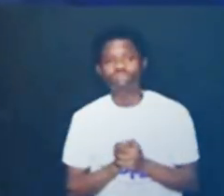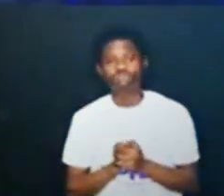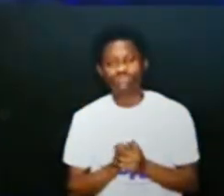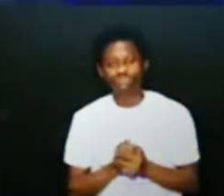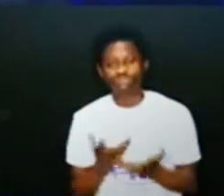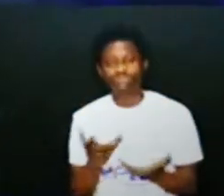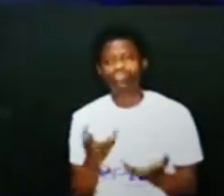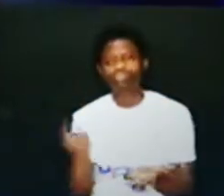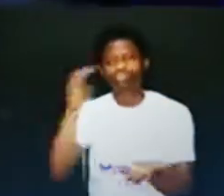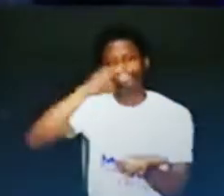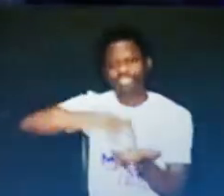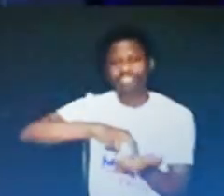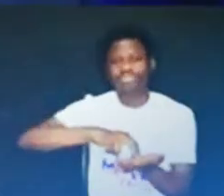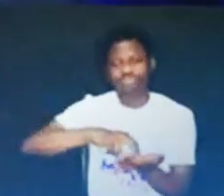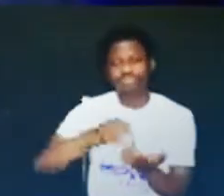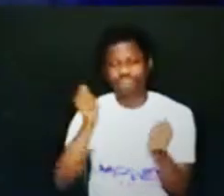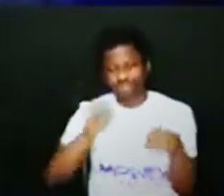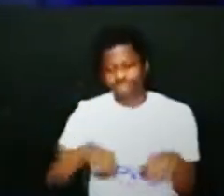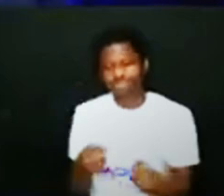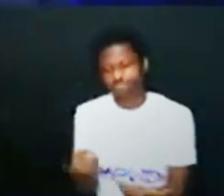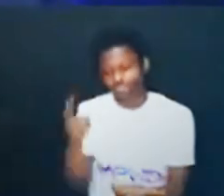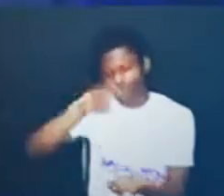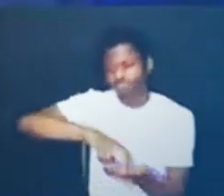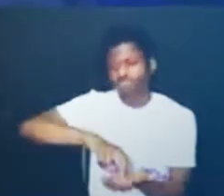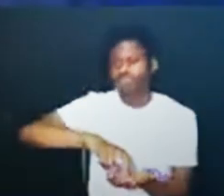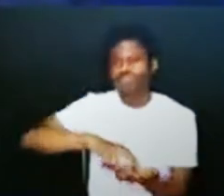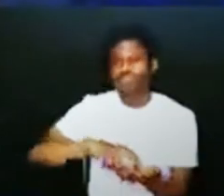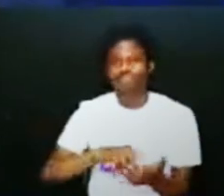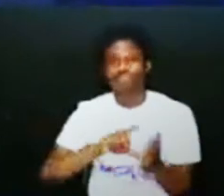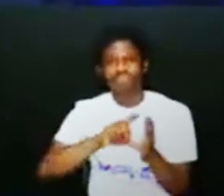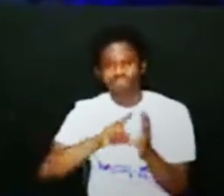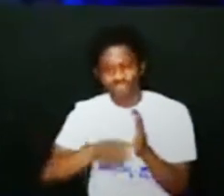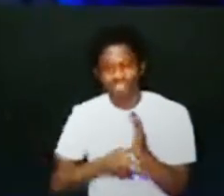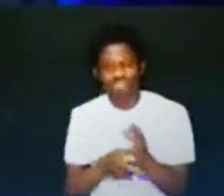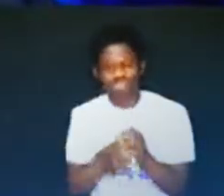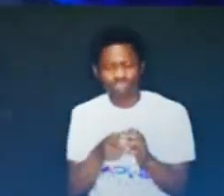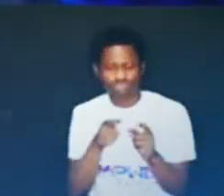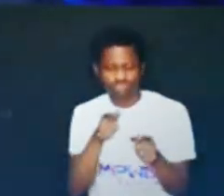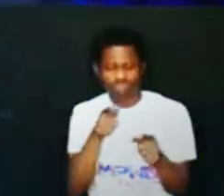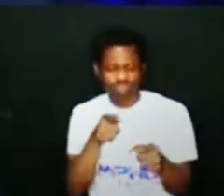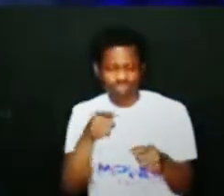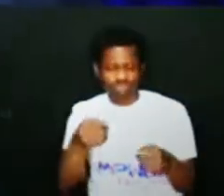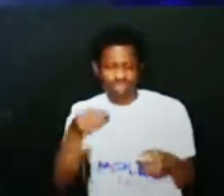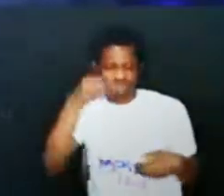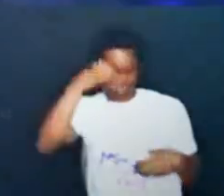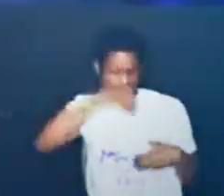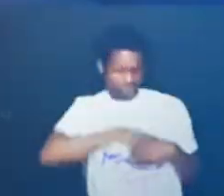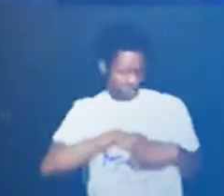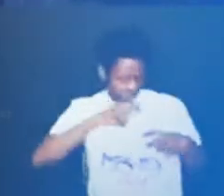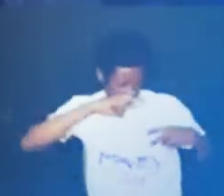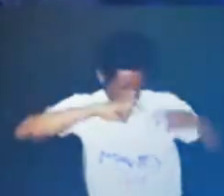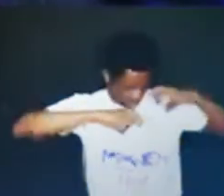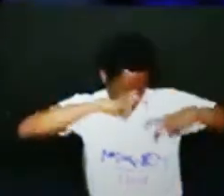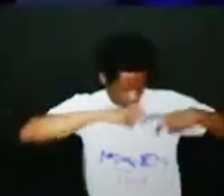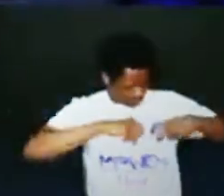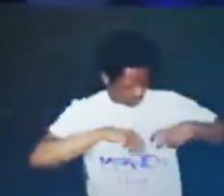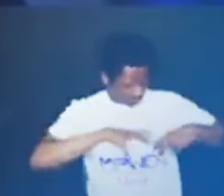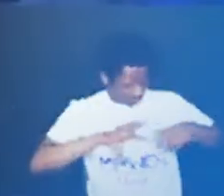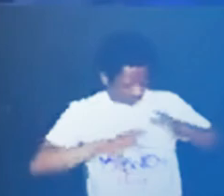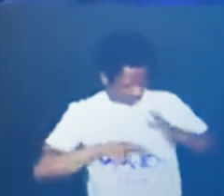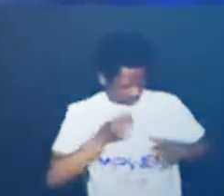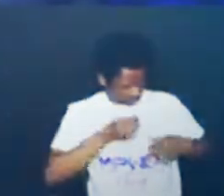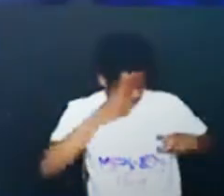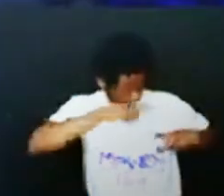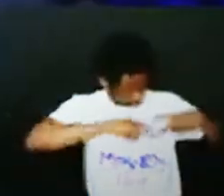you to rise to your feet and then get into your own spirit now. Don't